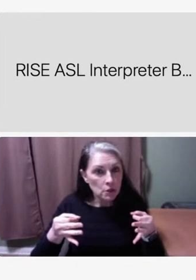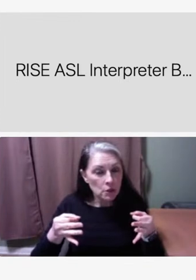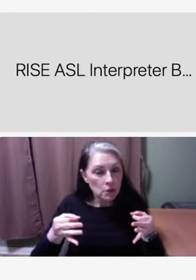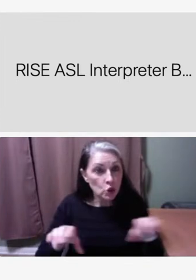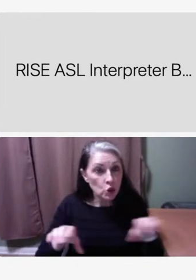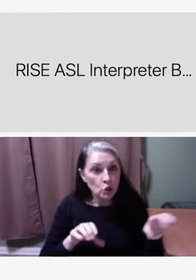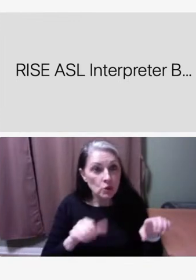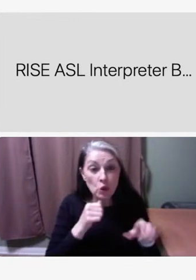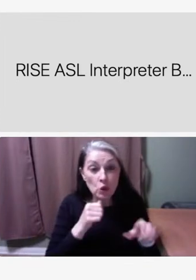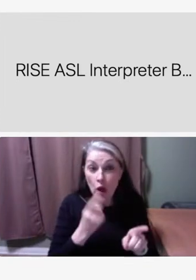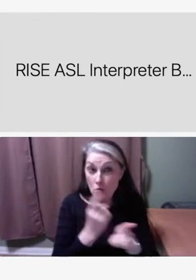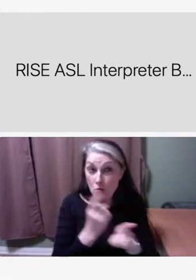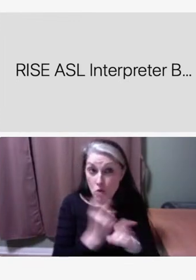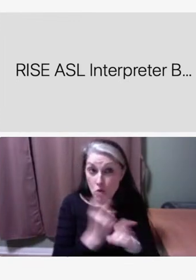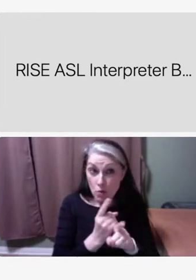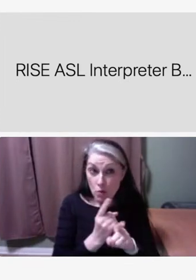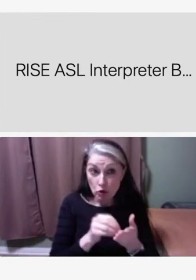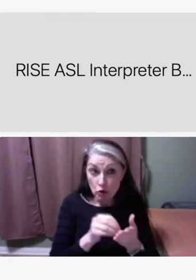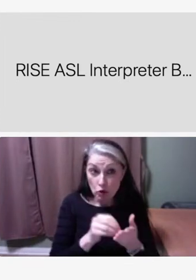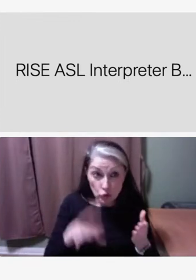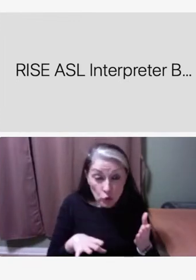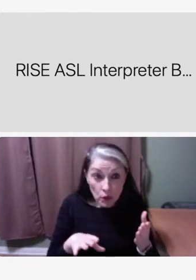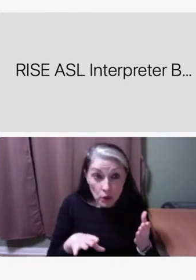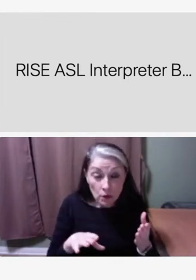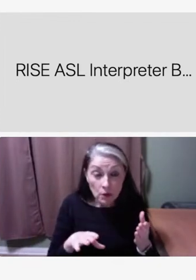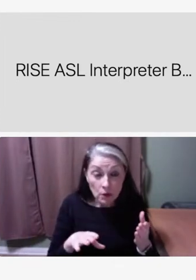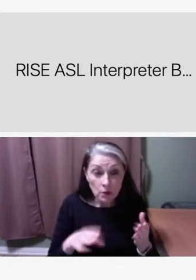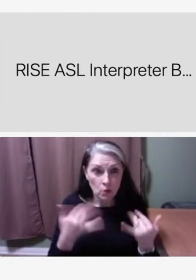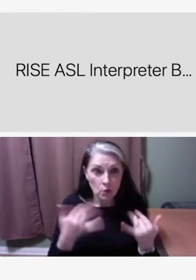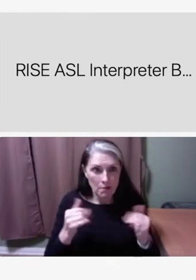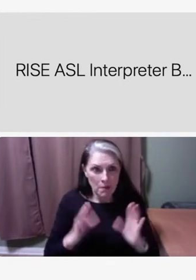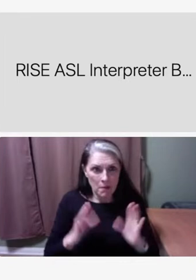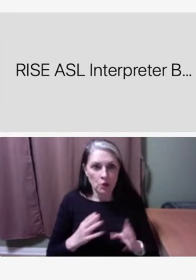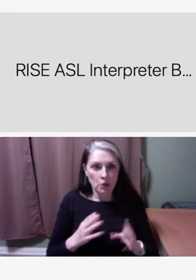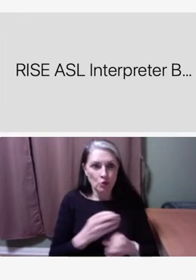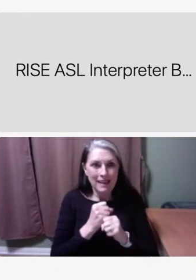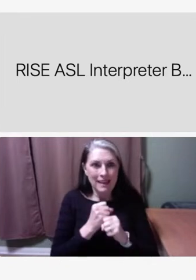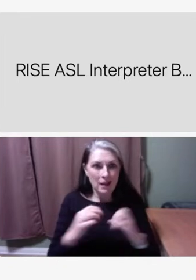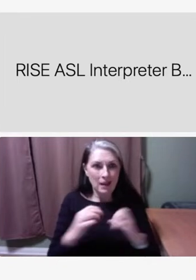trying to retrieve a ball. So